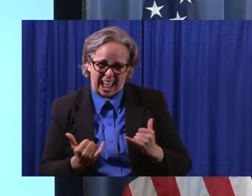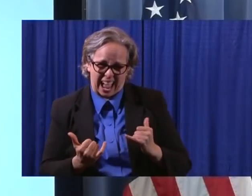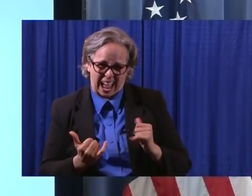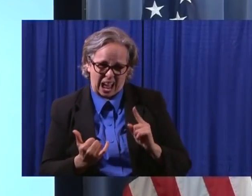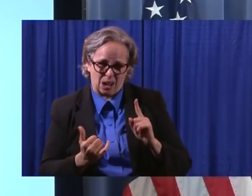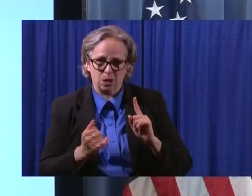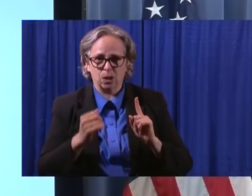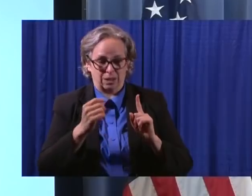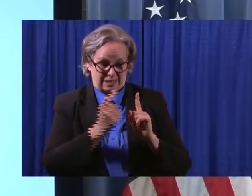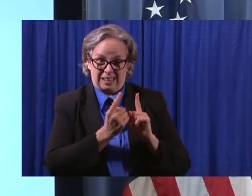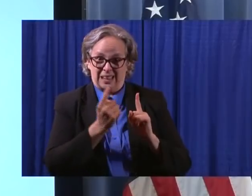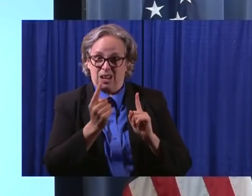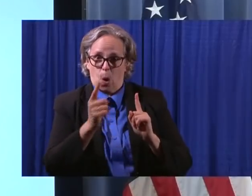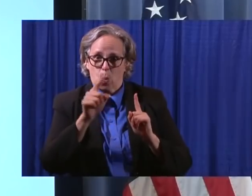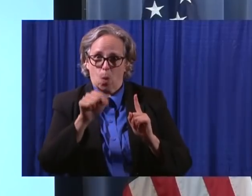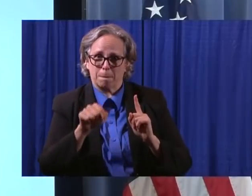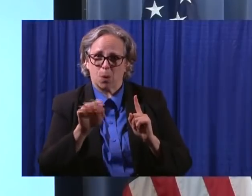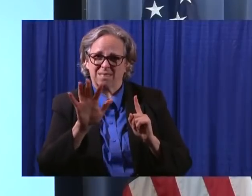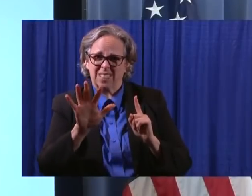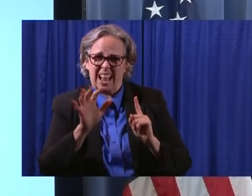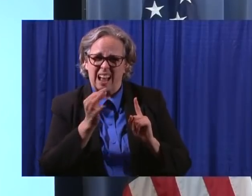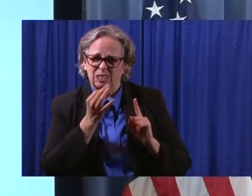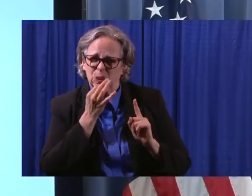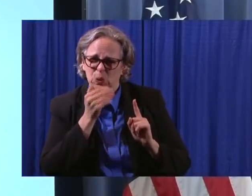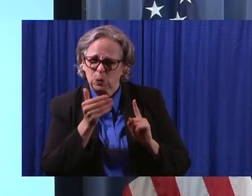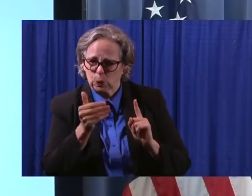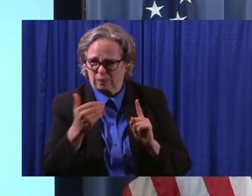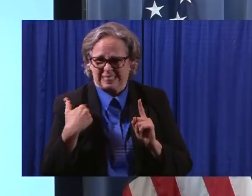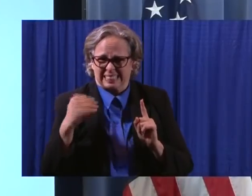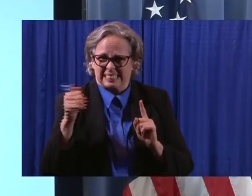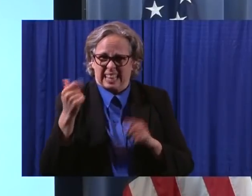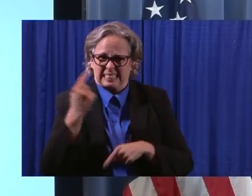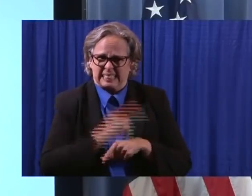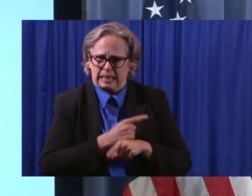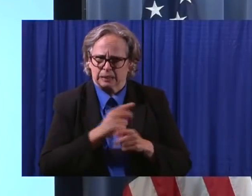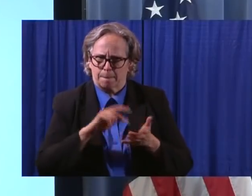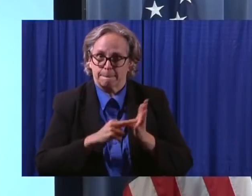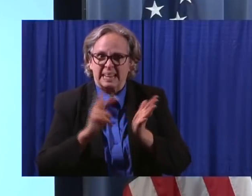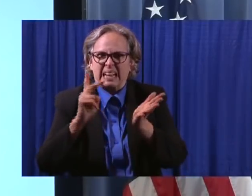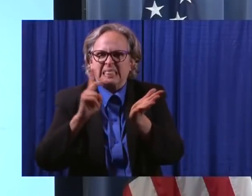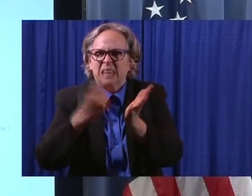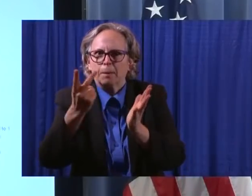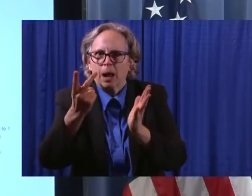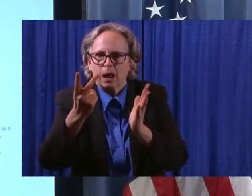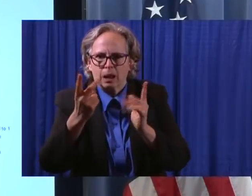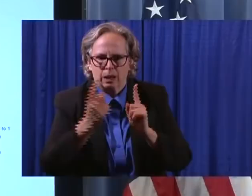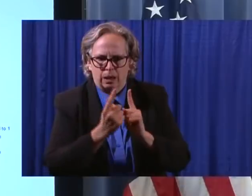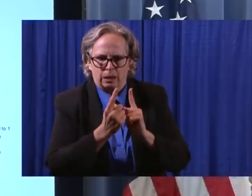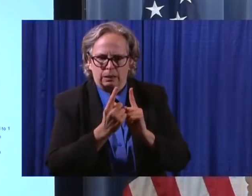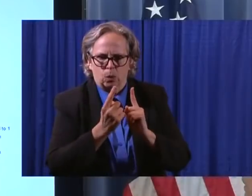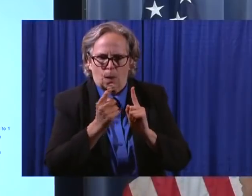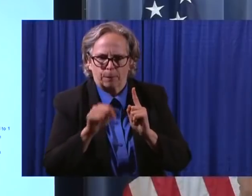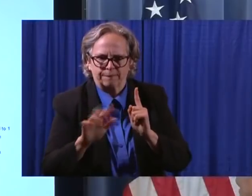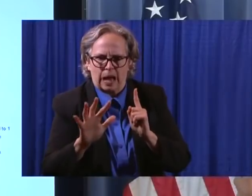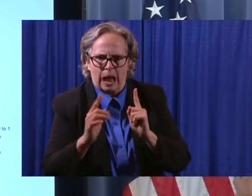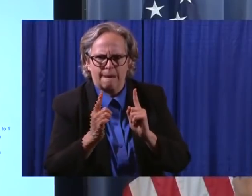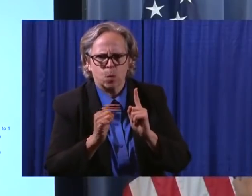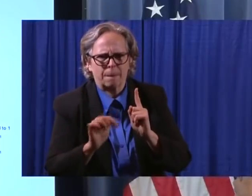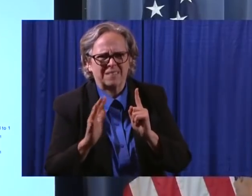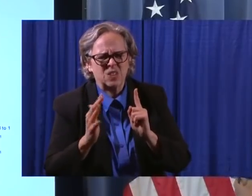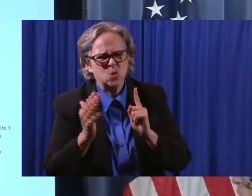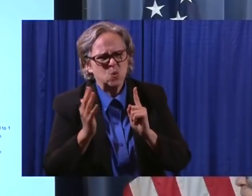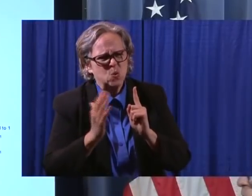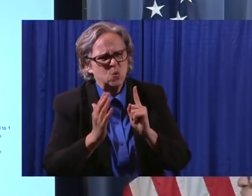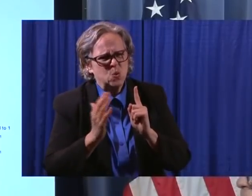actually has doubled over the last 10 days. If I could have the next slide. All right. All right,